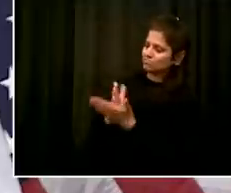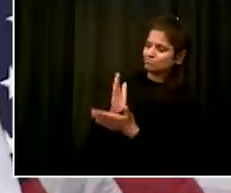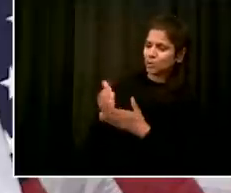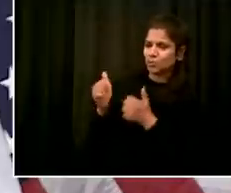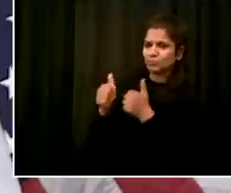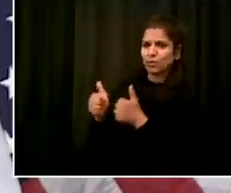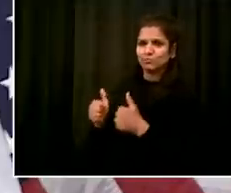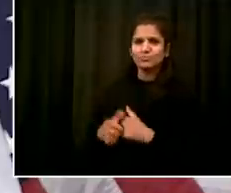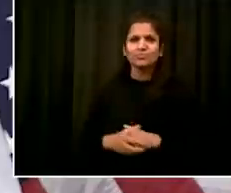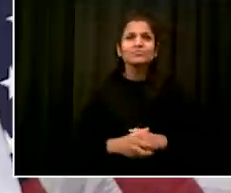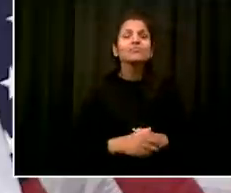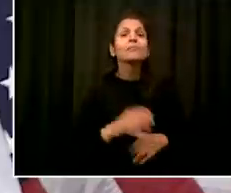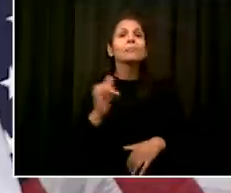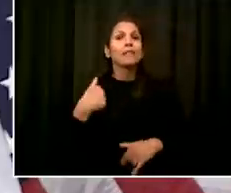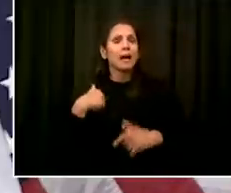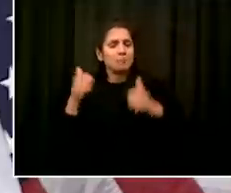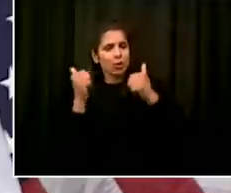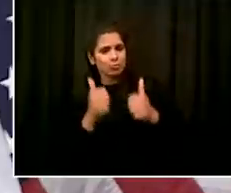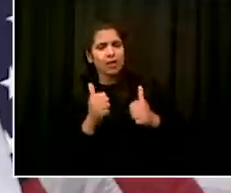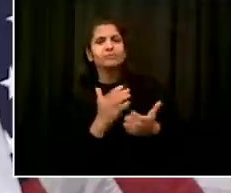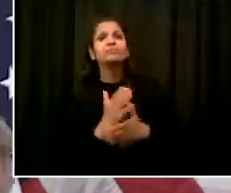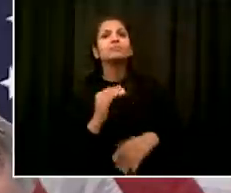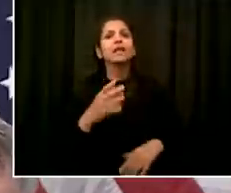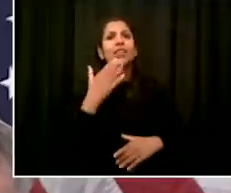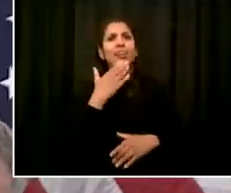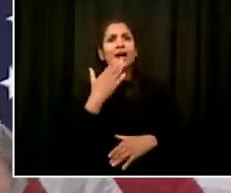on with us last night. Much appreciated.